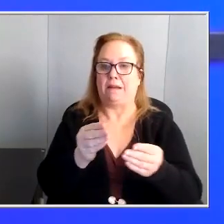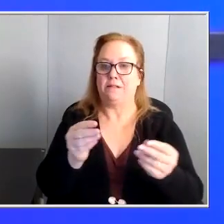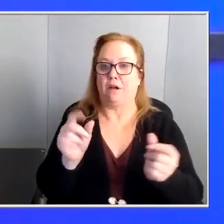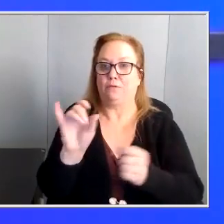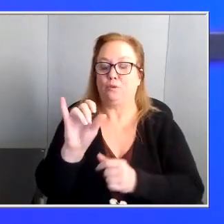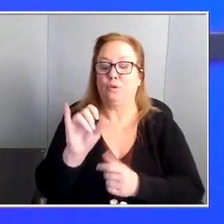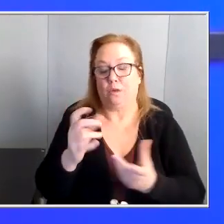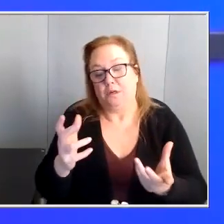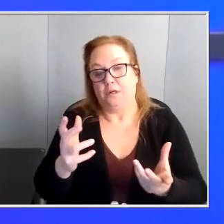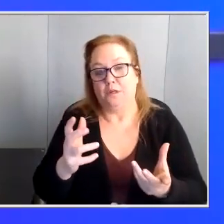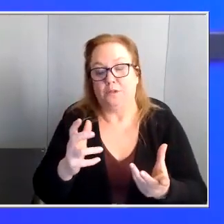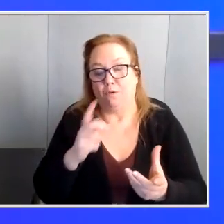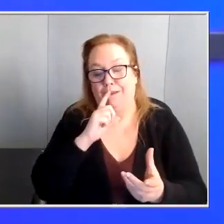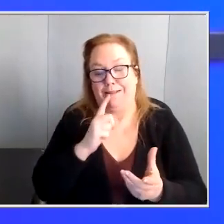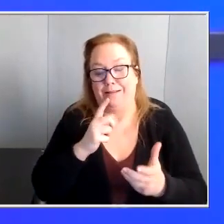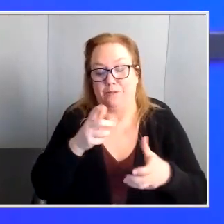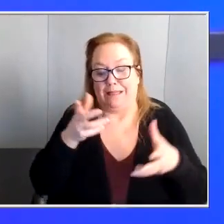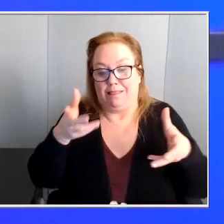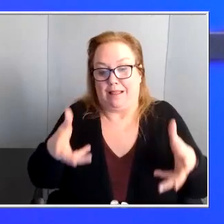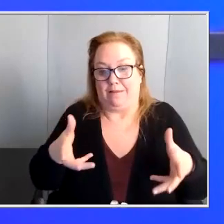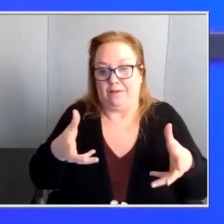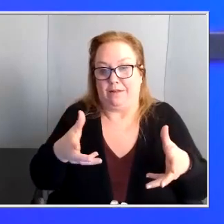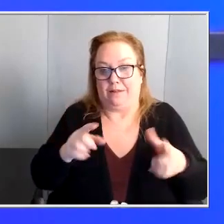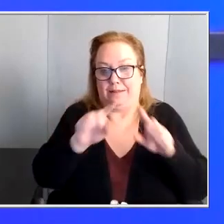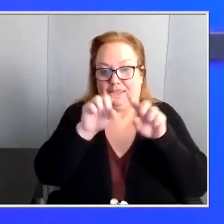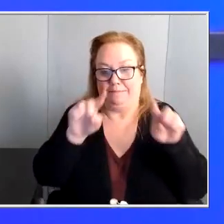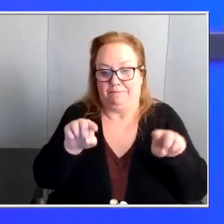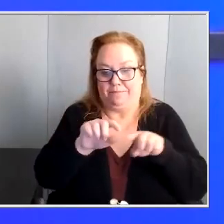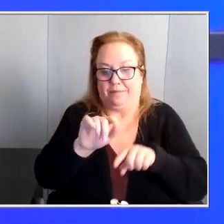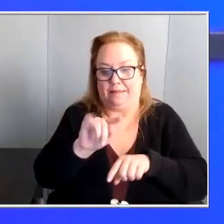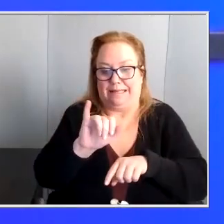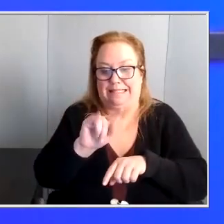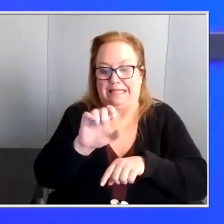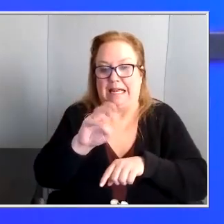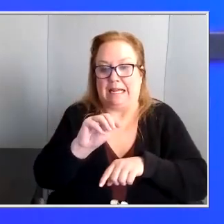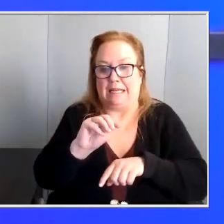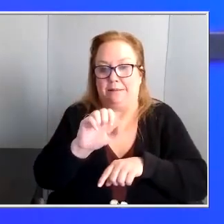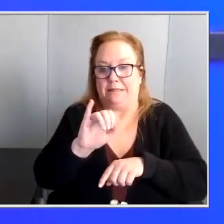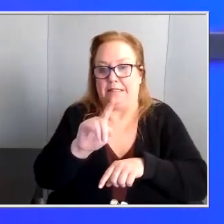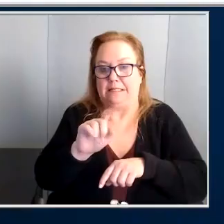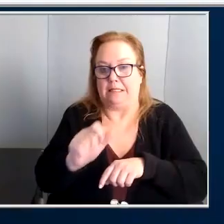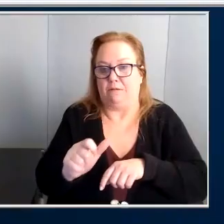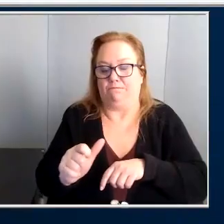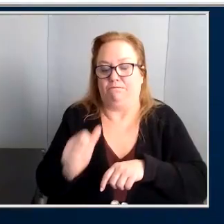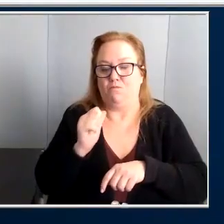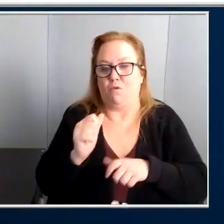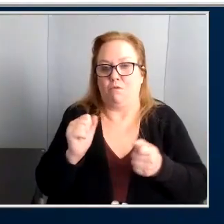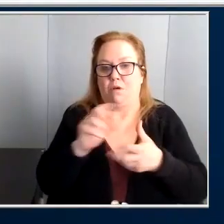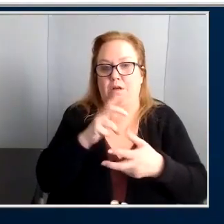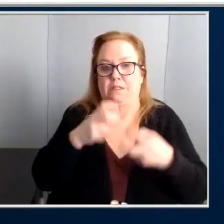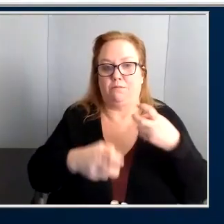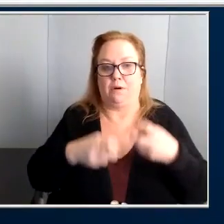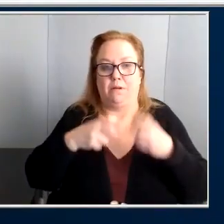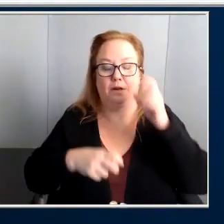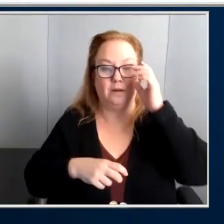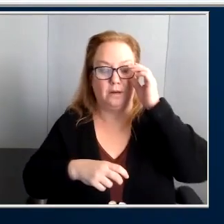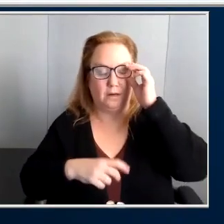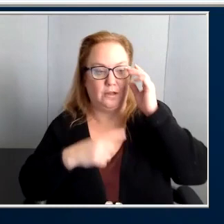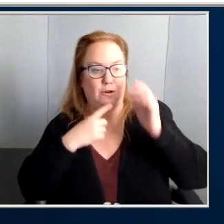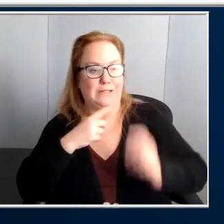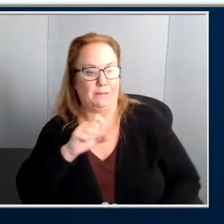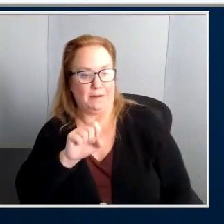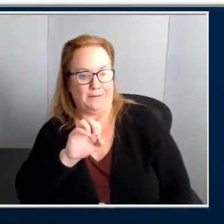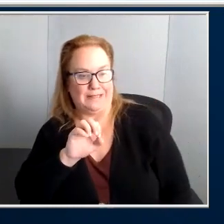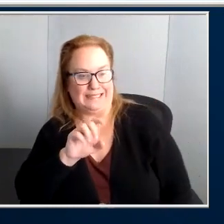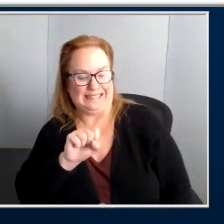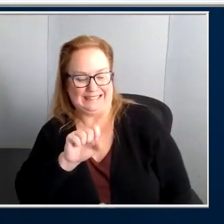essentially the only thing that's left at the end is these small titanium seeds, and they won't ever cause any problem. All right, so you can tell people you have seeds in your brain.